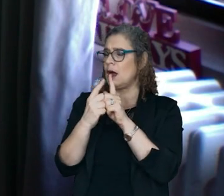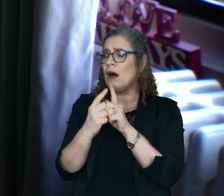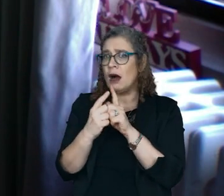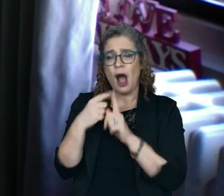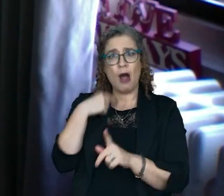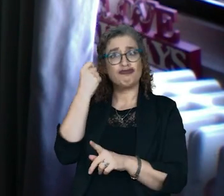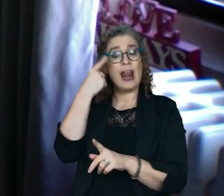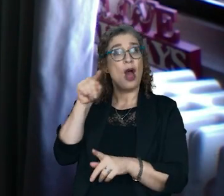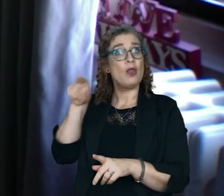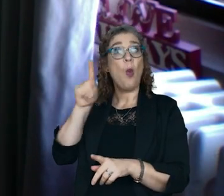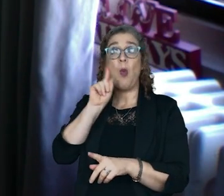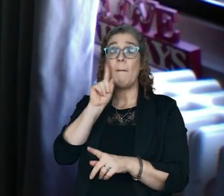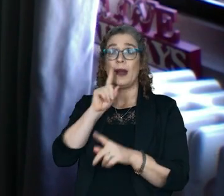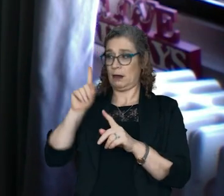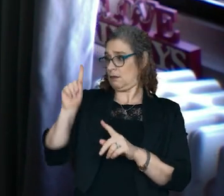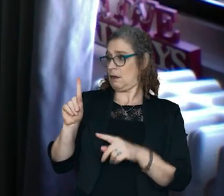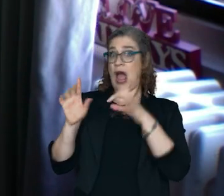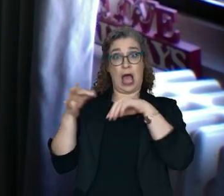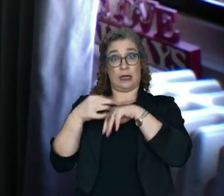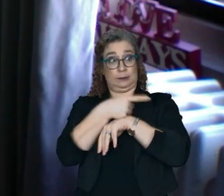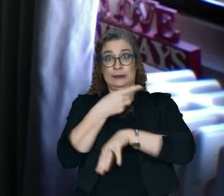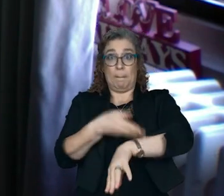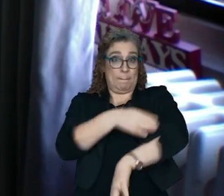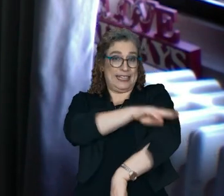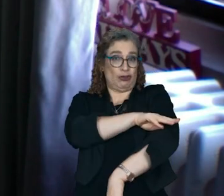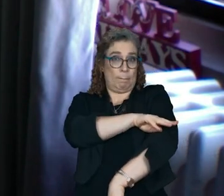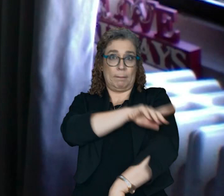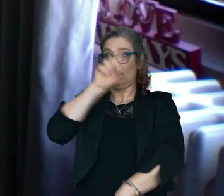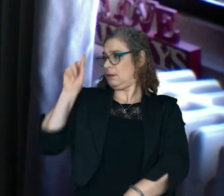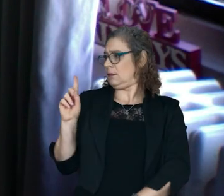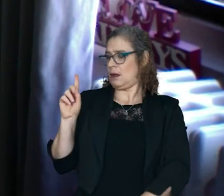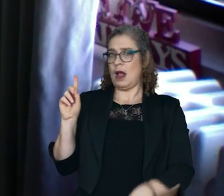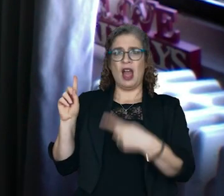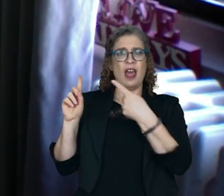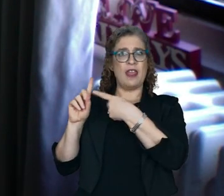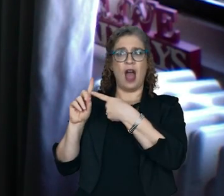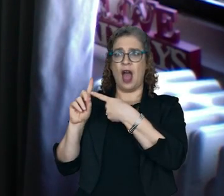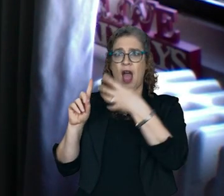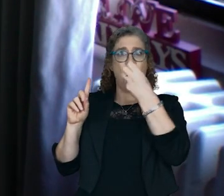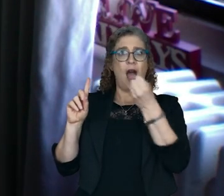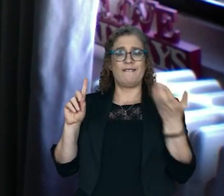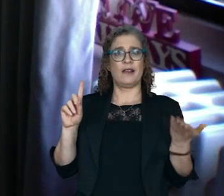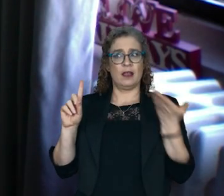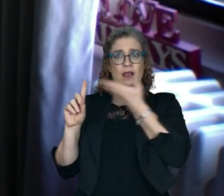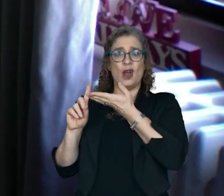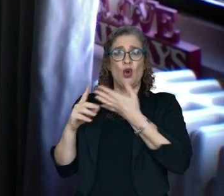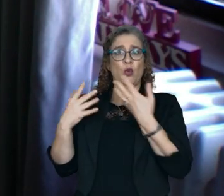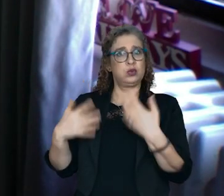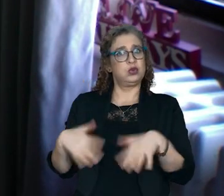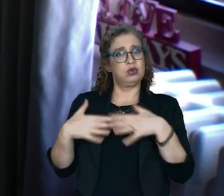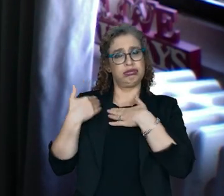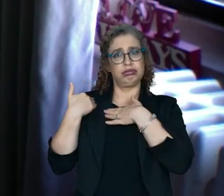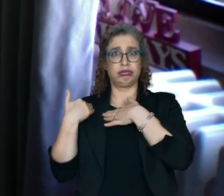husbands became bishops, they were given a heavy burden of responsibility